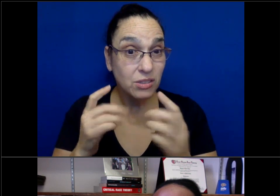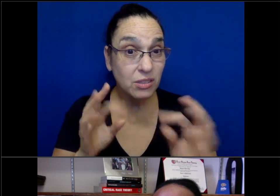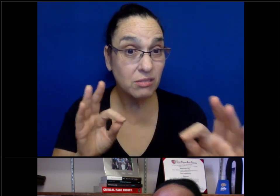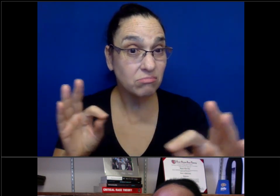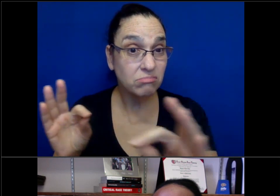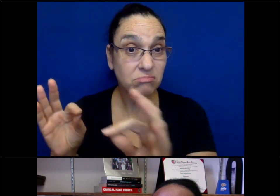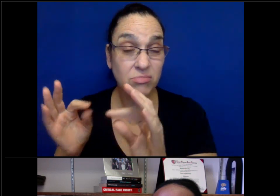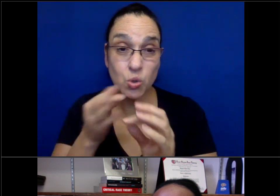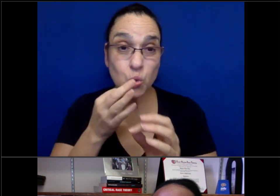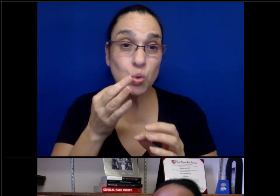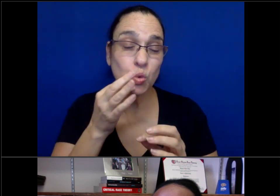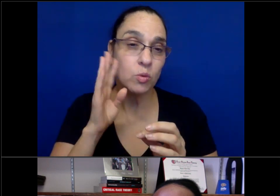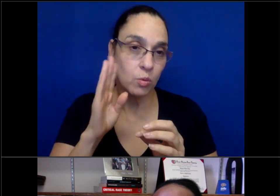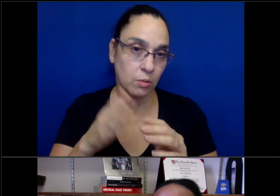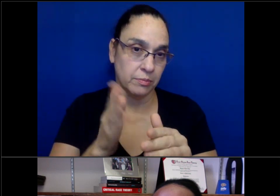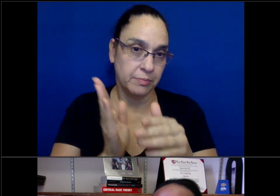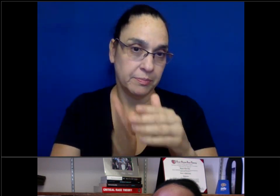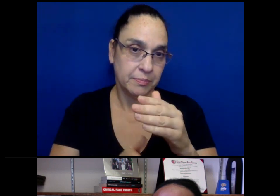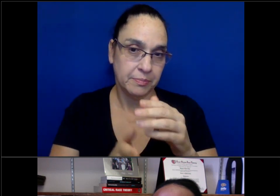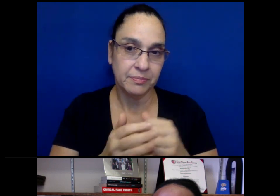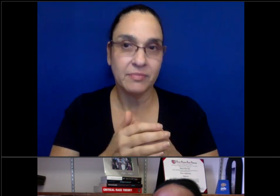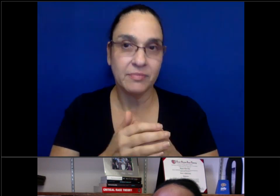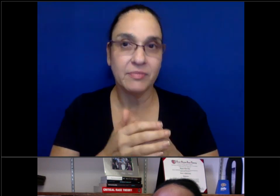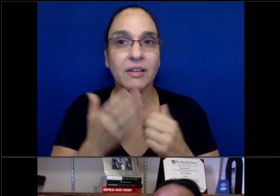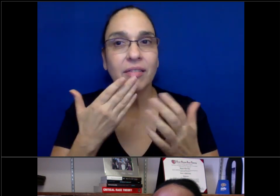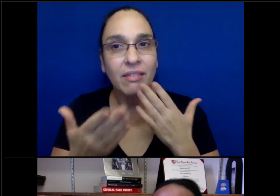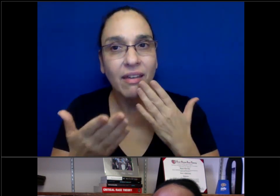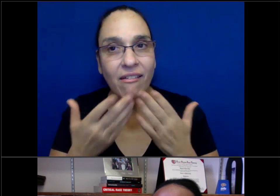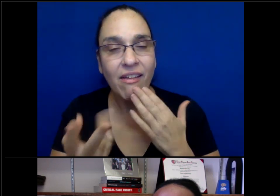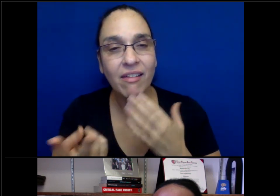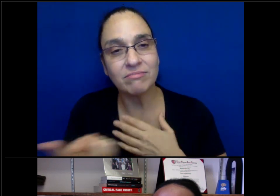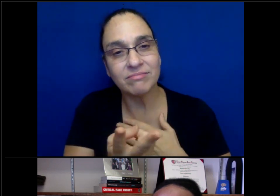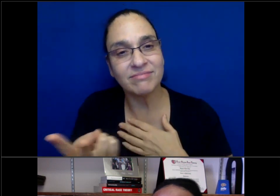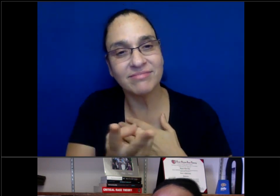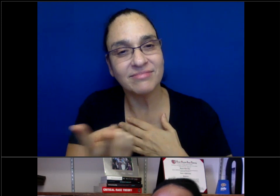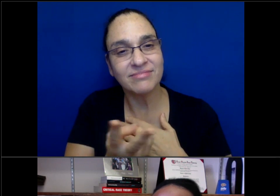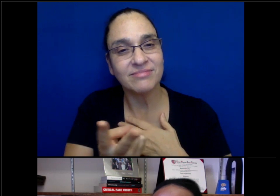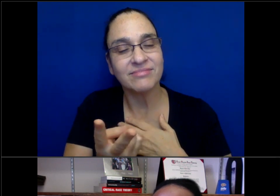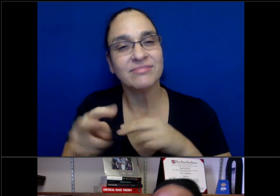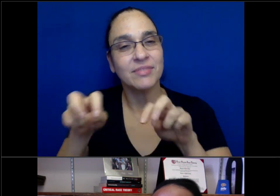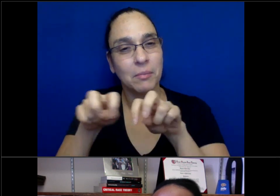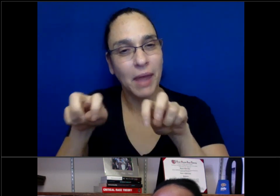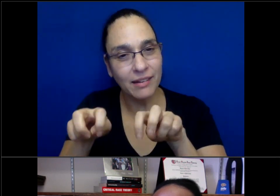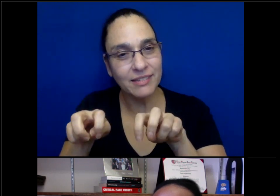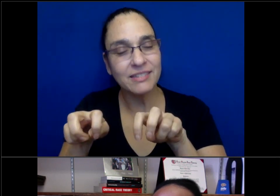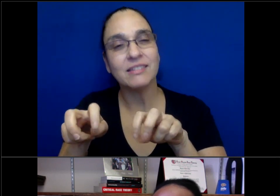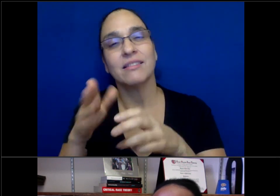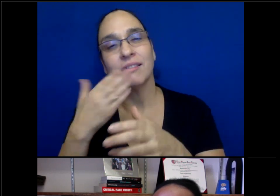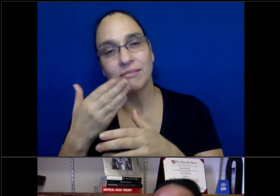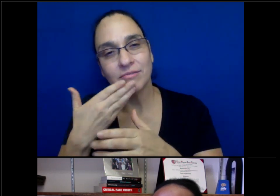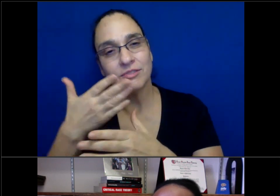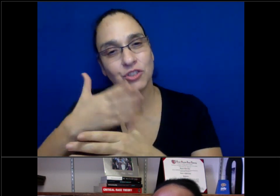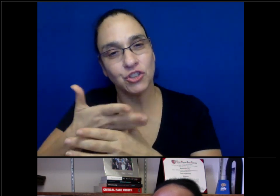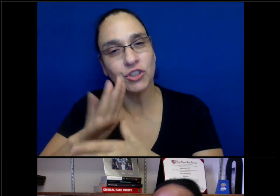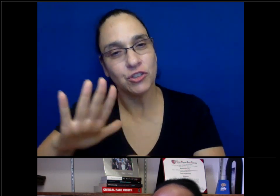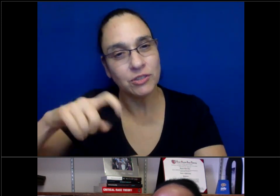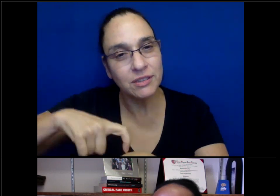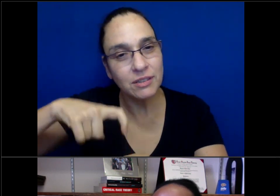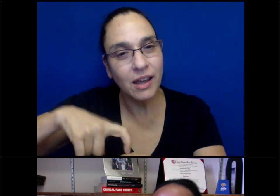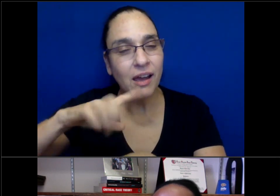shortly. So I'd like to thank both of our panelists for sharing their time and their expertise with us,